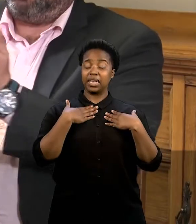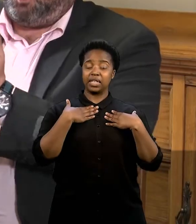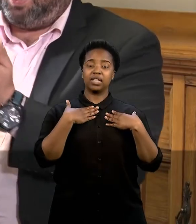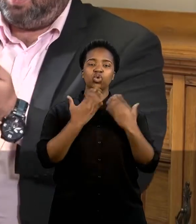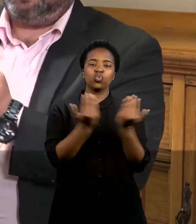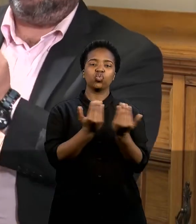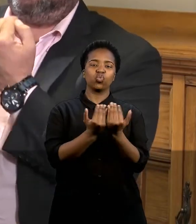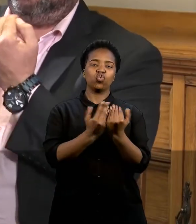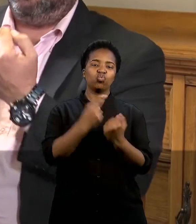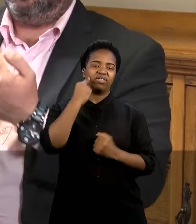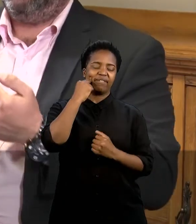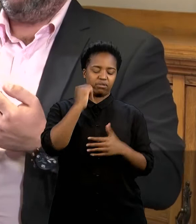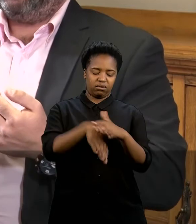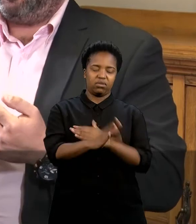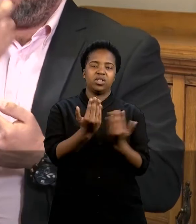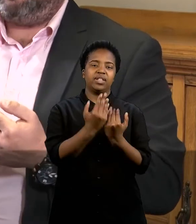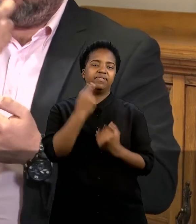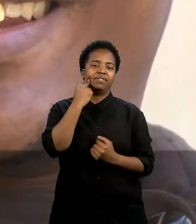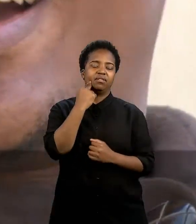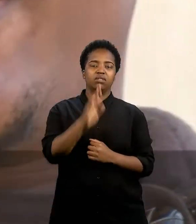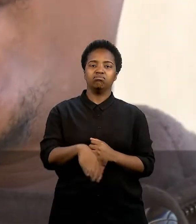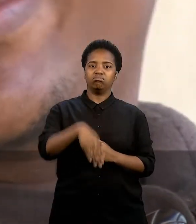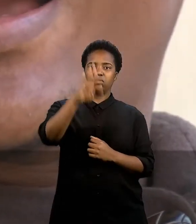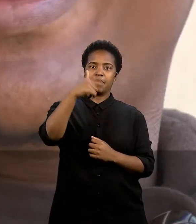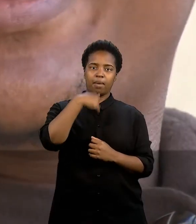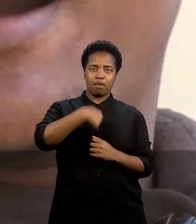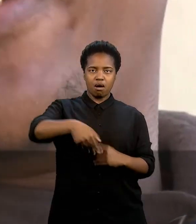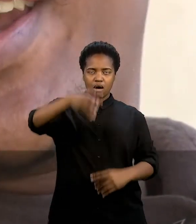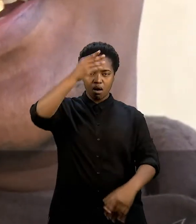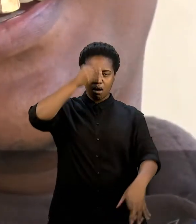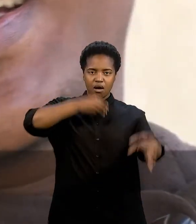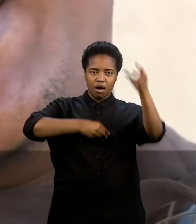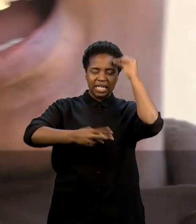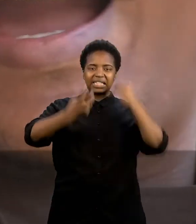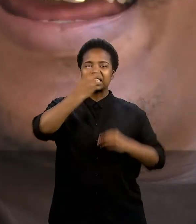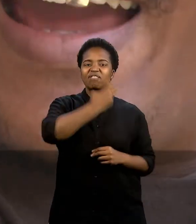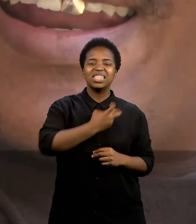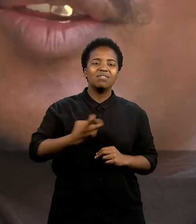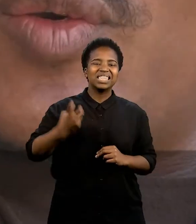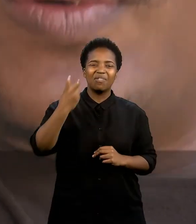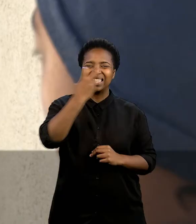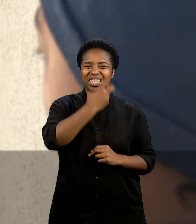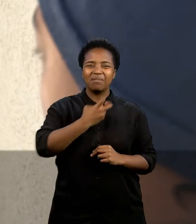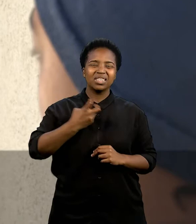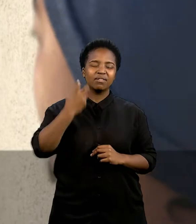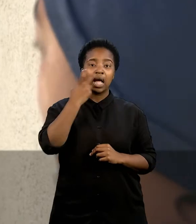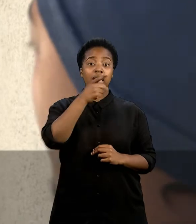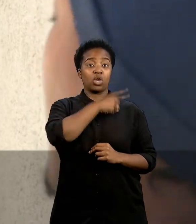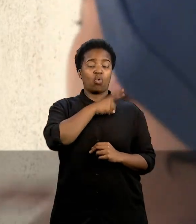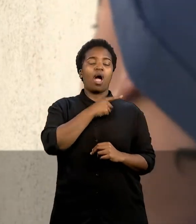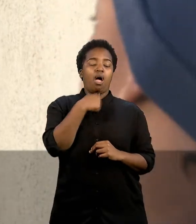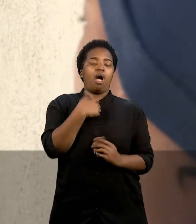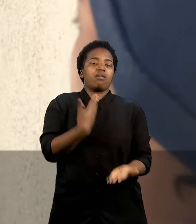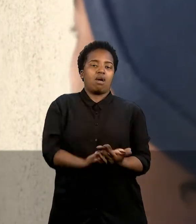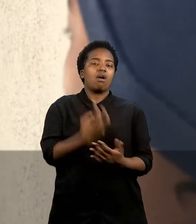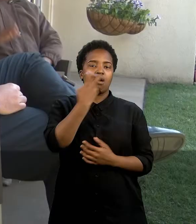I attended a school for the deaf growing up, and I was taught there to lip read, and that is why